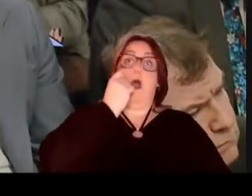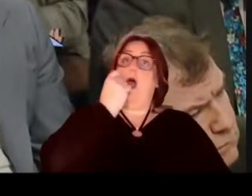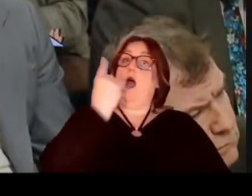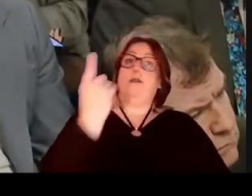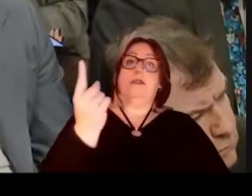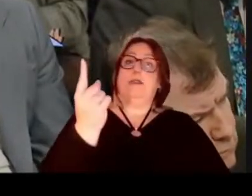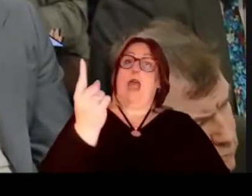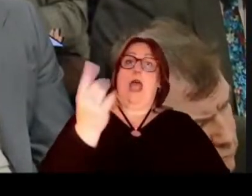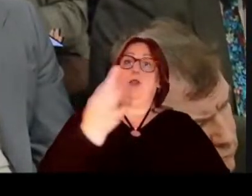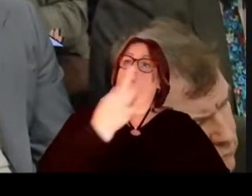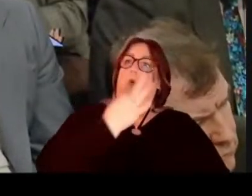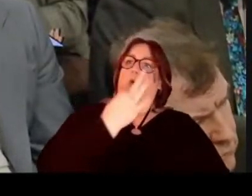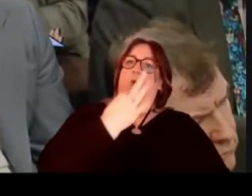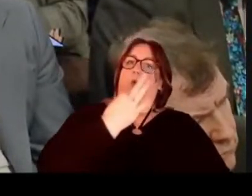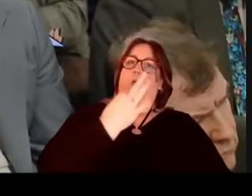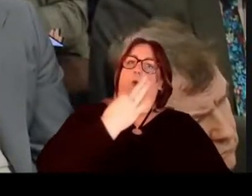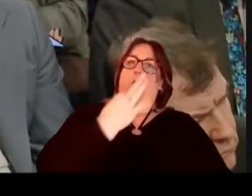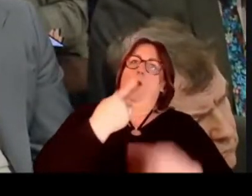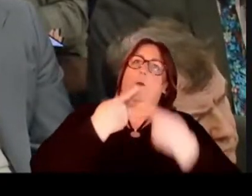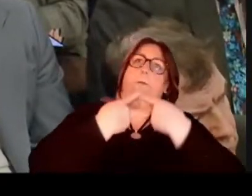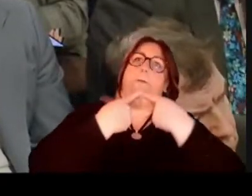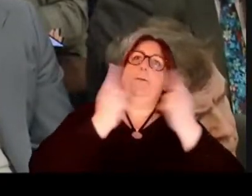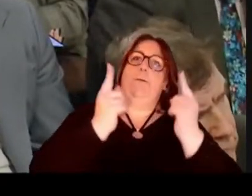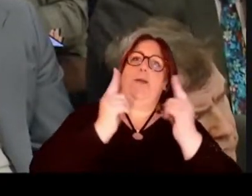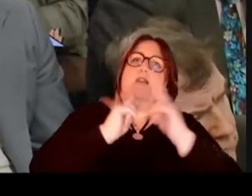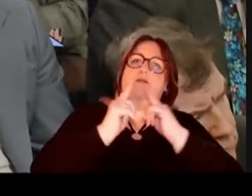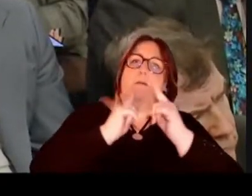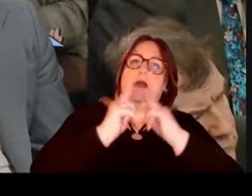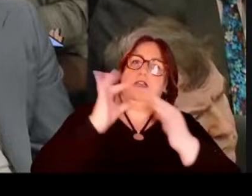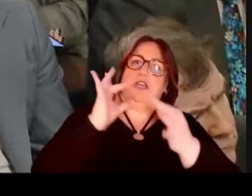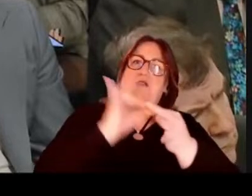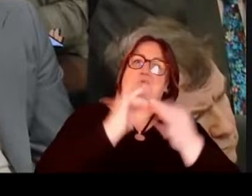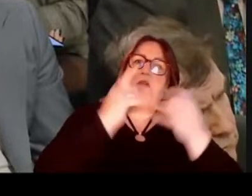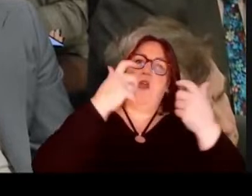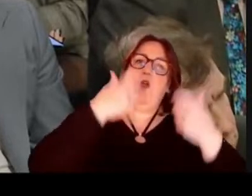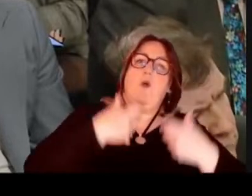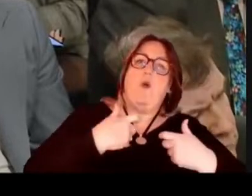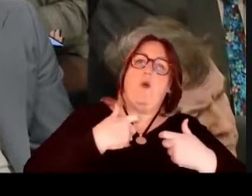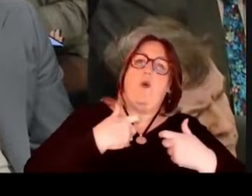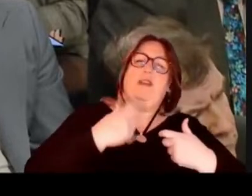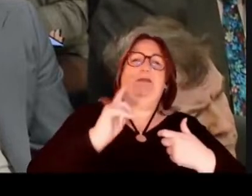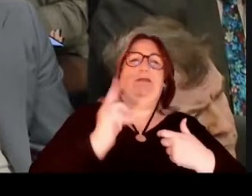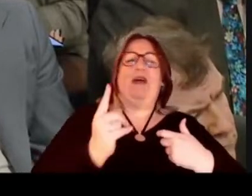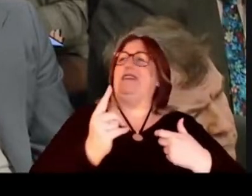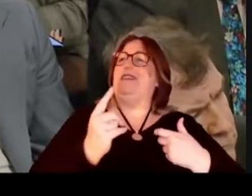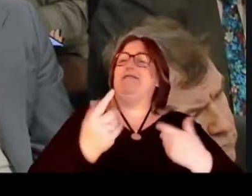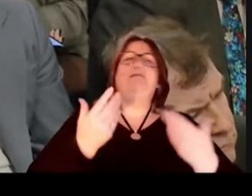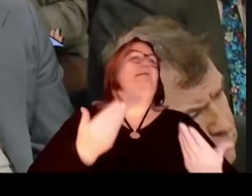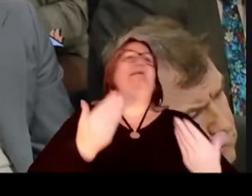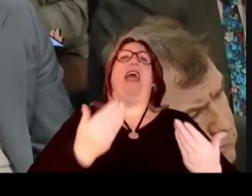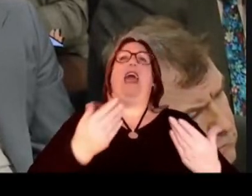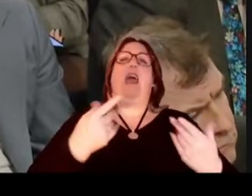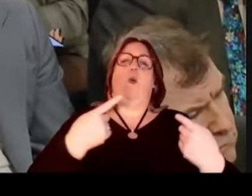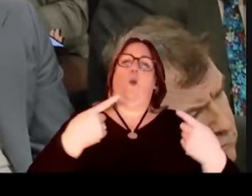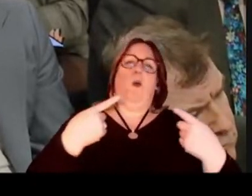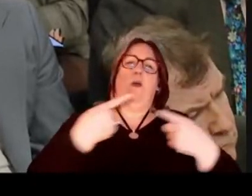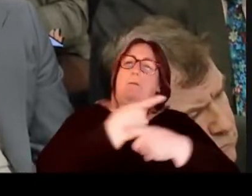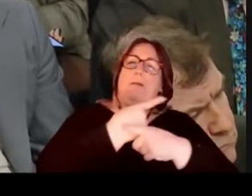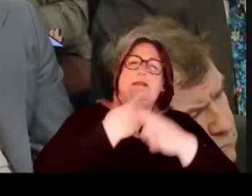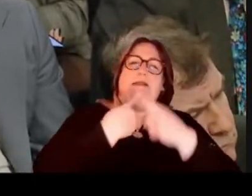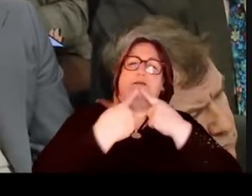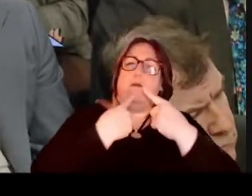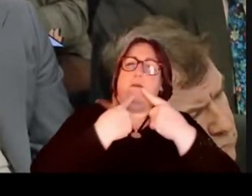prejudicing a trial, but we live in a different age now, don't we, where misinformation and disinformation spreads at lightning speed